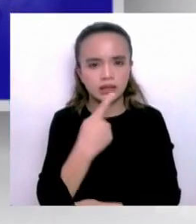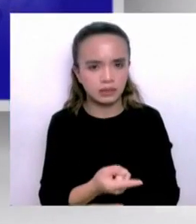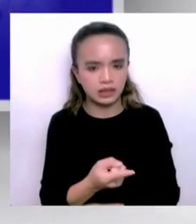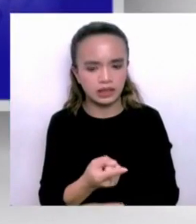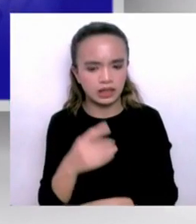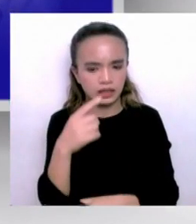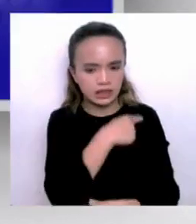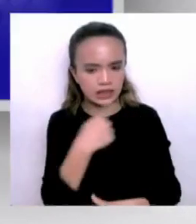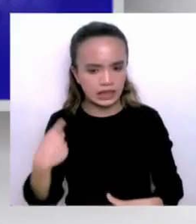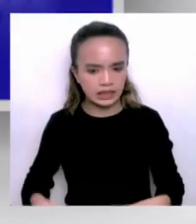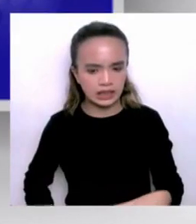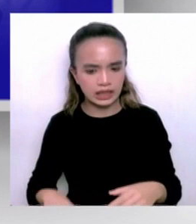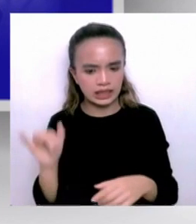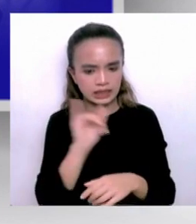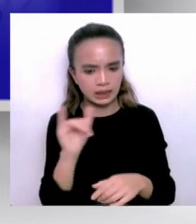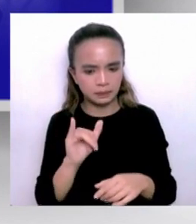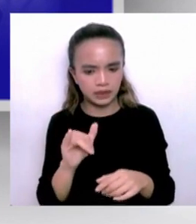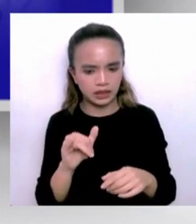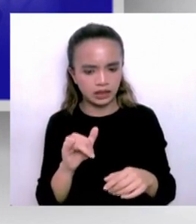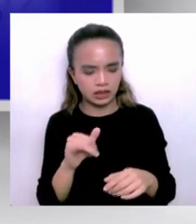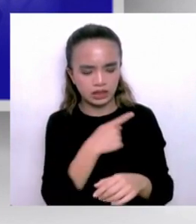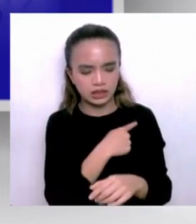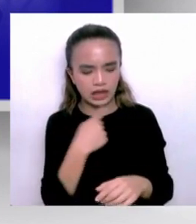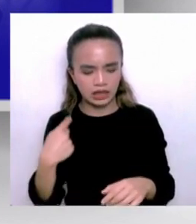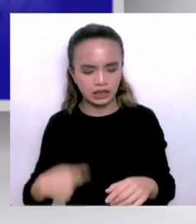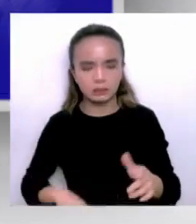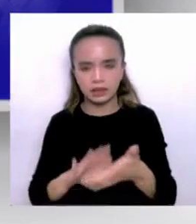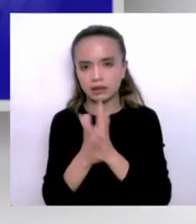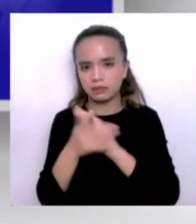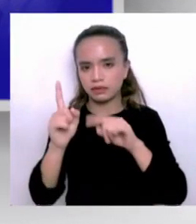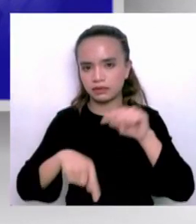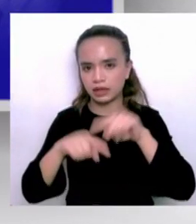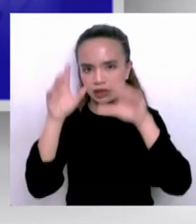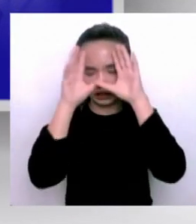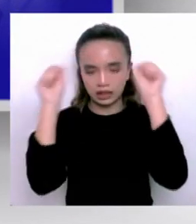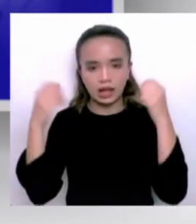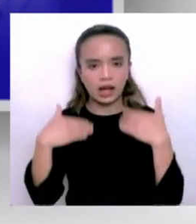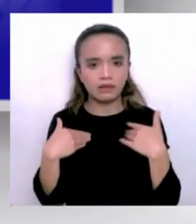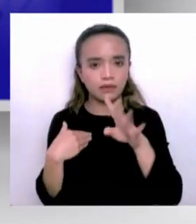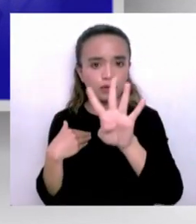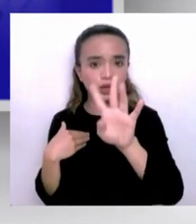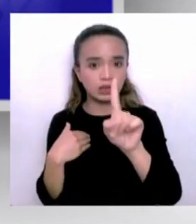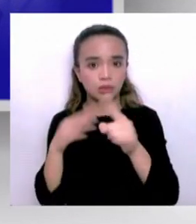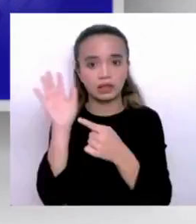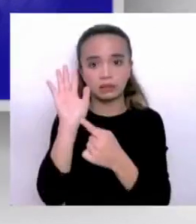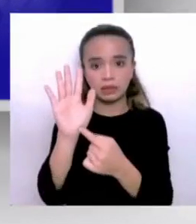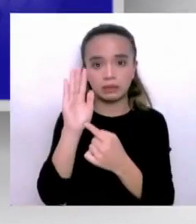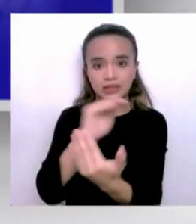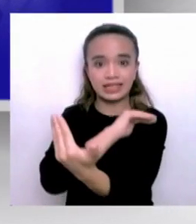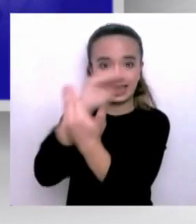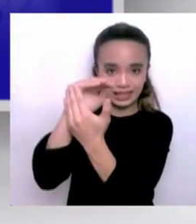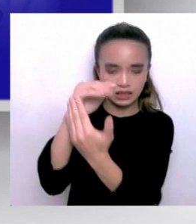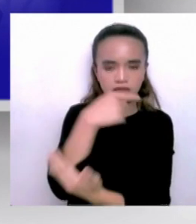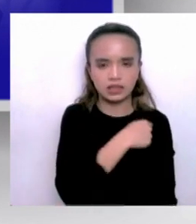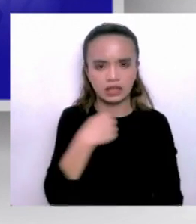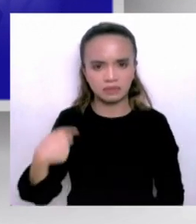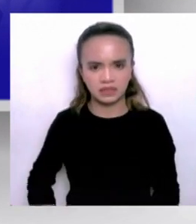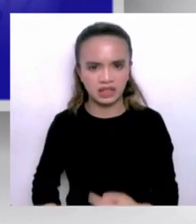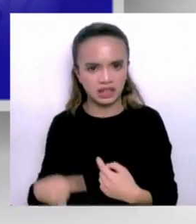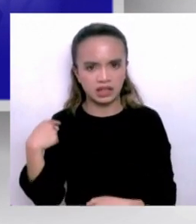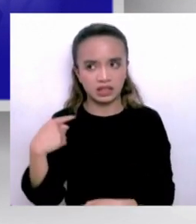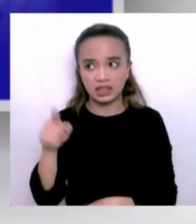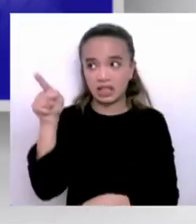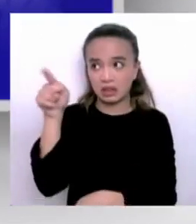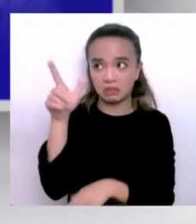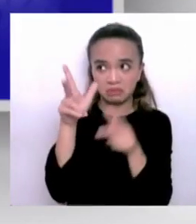ng ating Pangulo na kaibigan. Pero we have 241 protests already against China. Hindi naman tayo